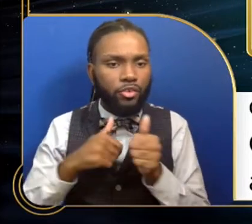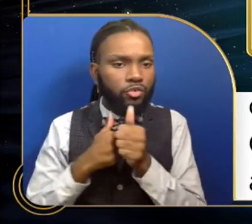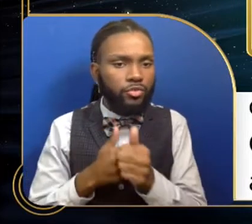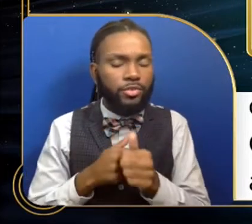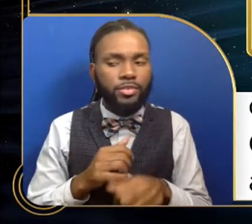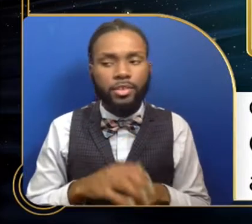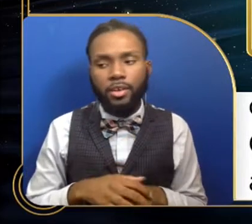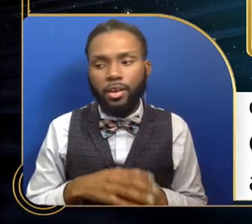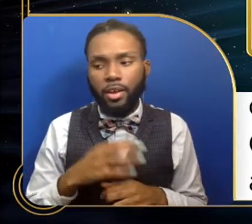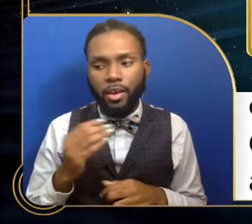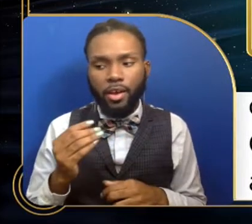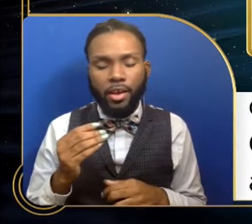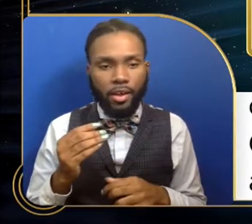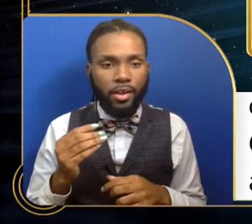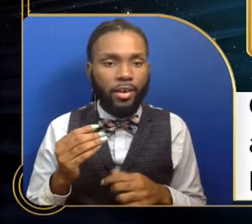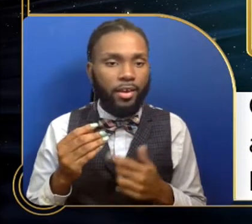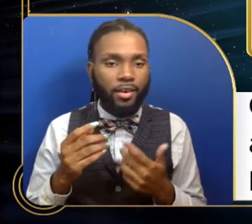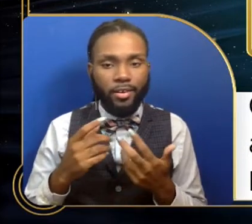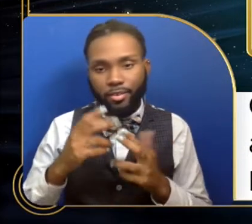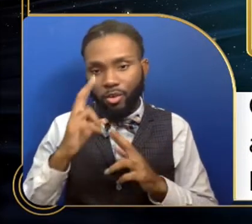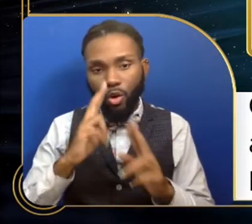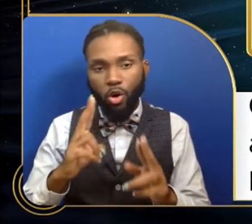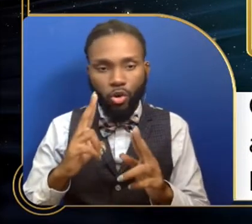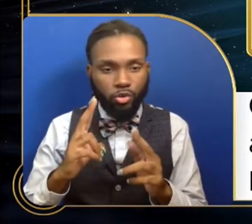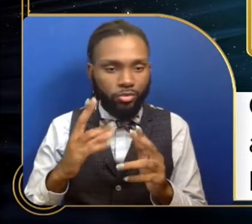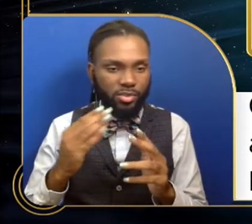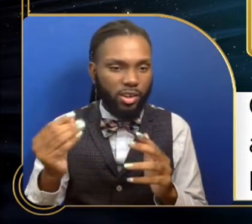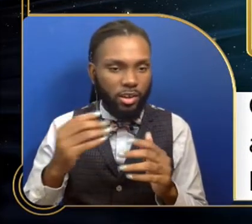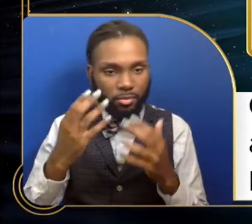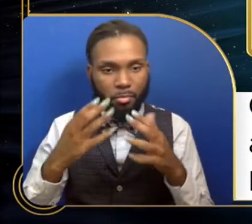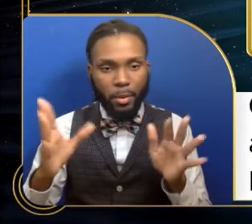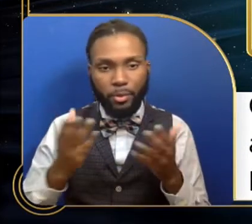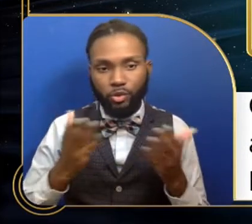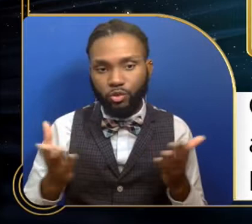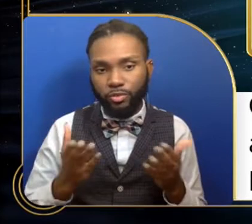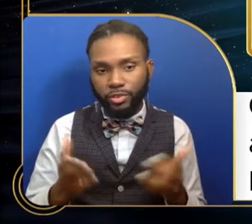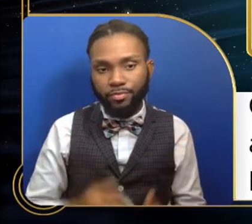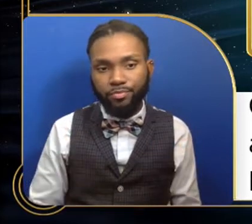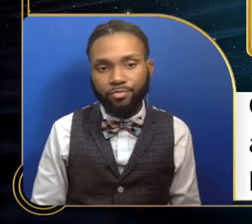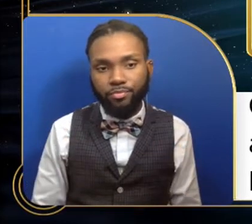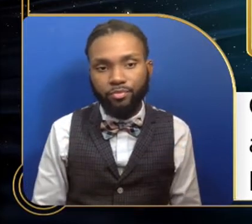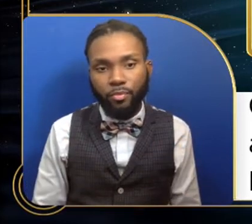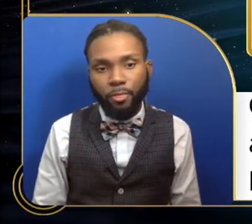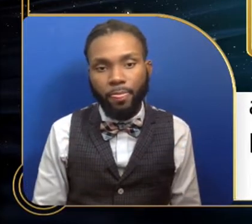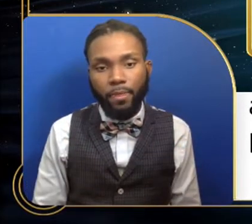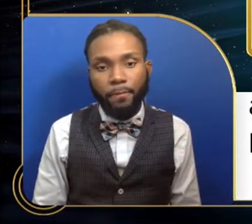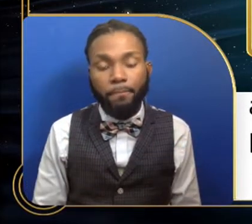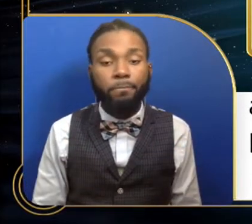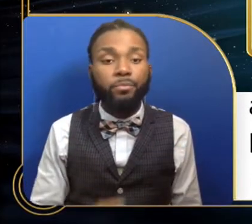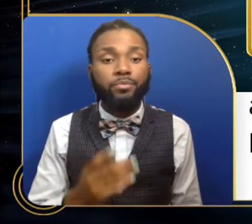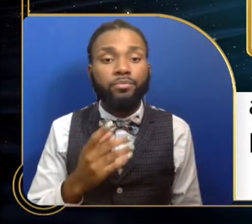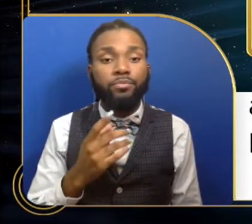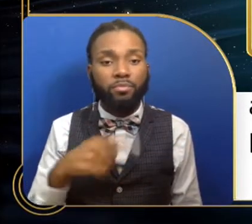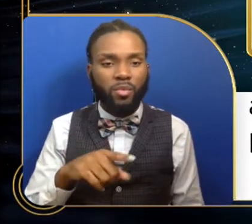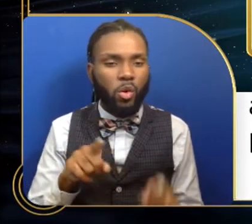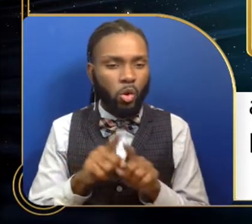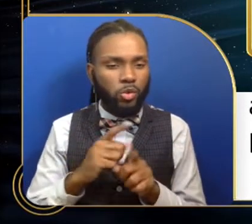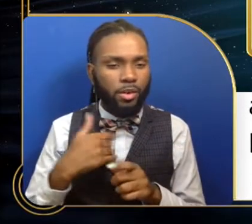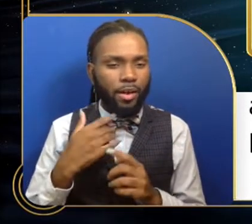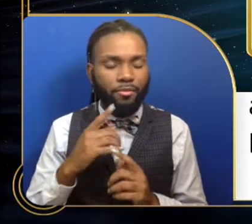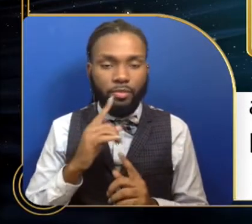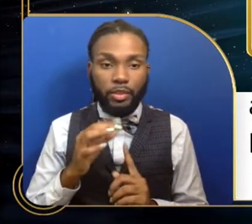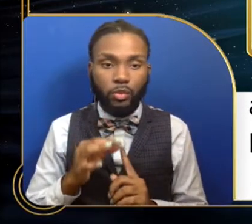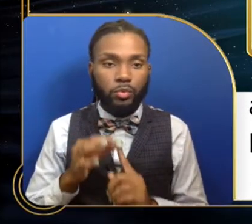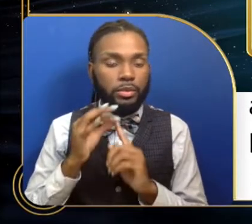and honor in public service. They have also had a unique bond with